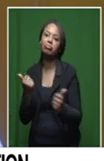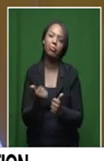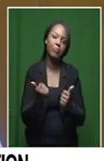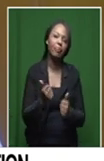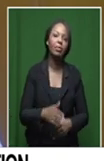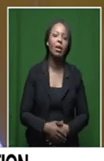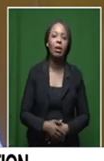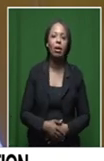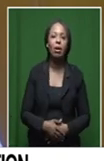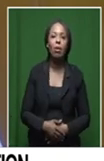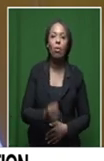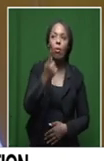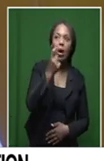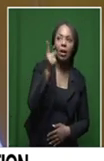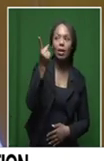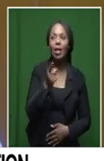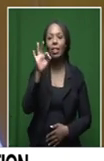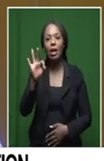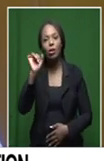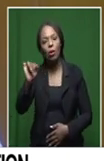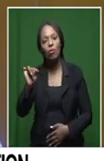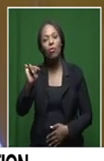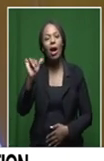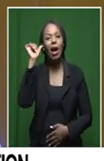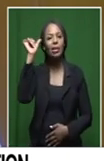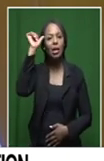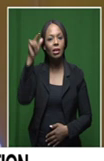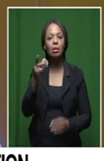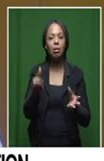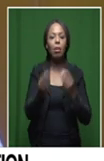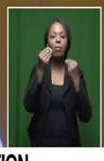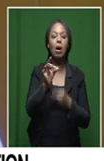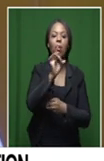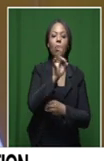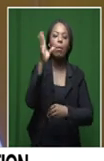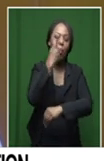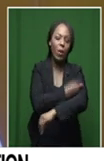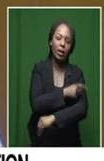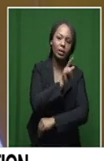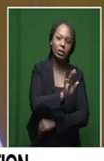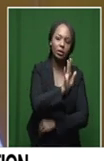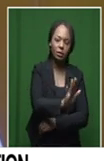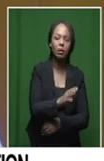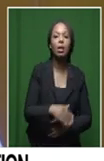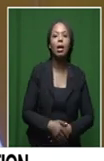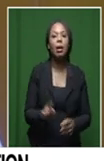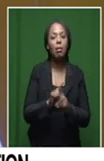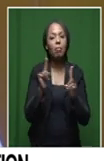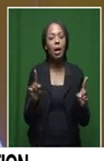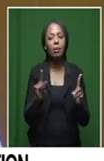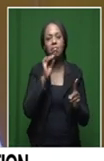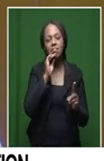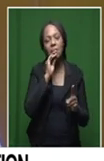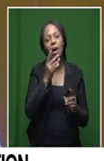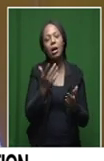of adults in South Africa have received at least 1 vaccine. So that's a significant dent, but it means that we